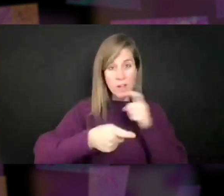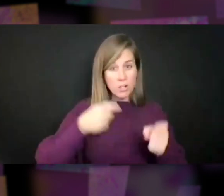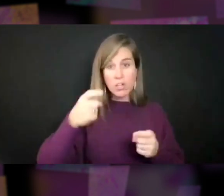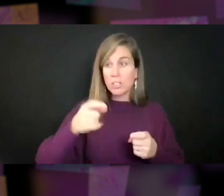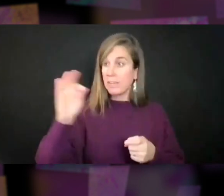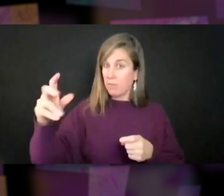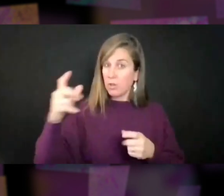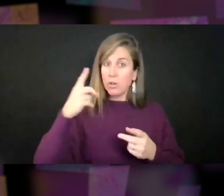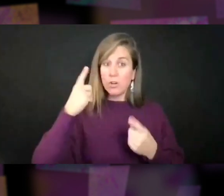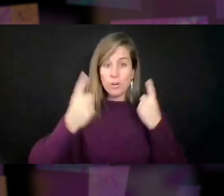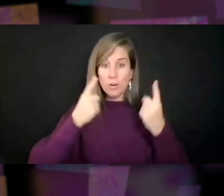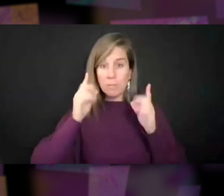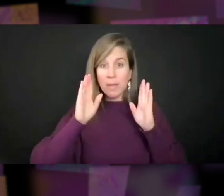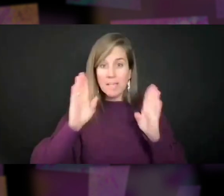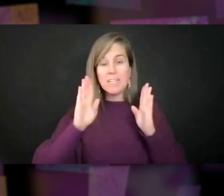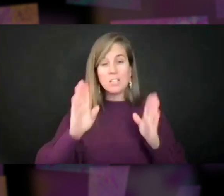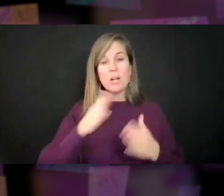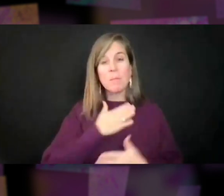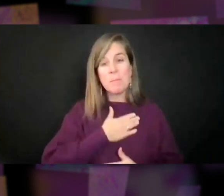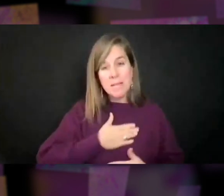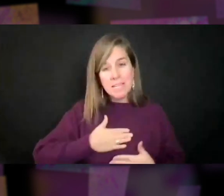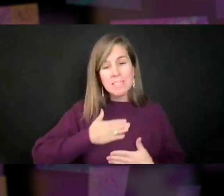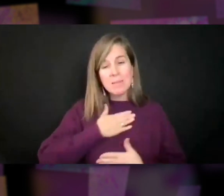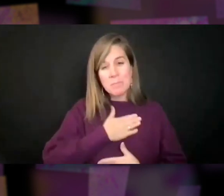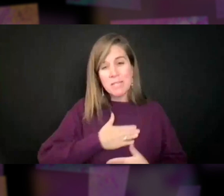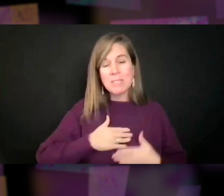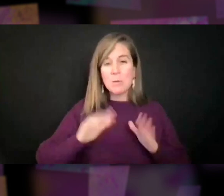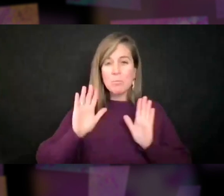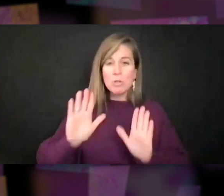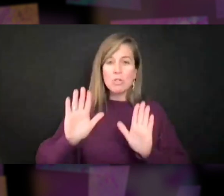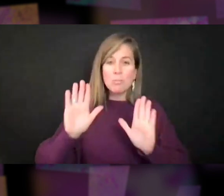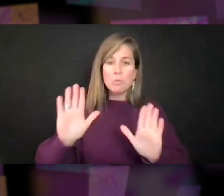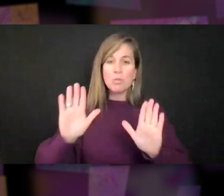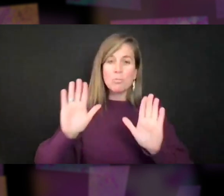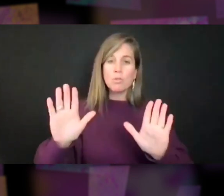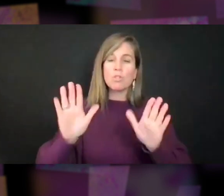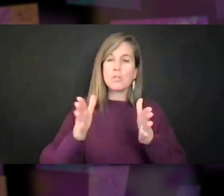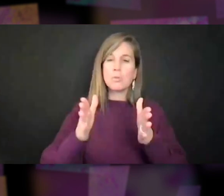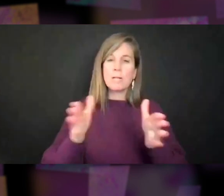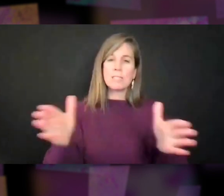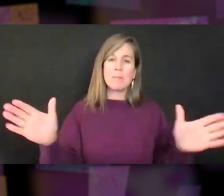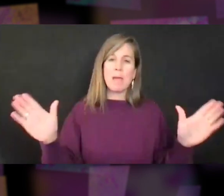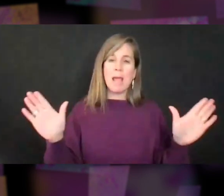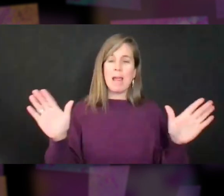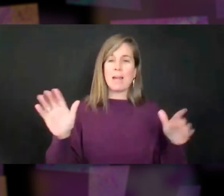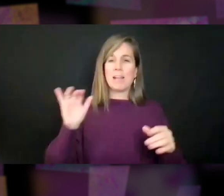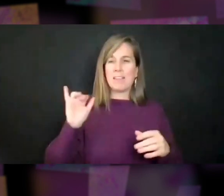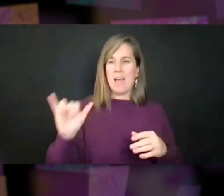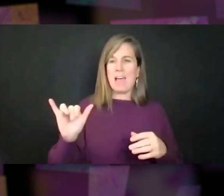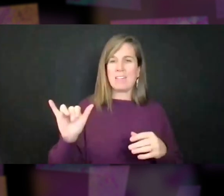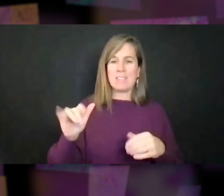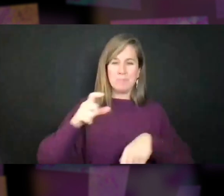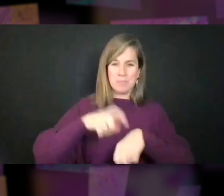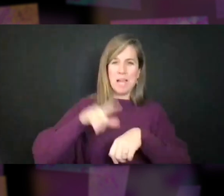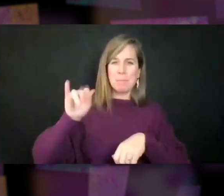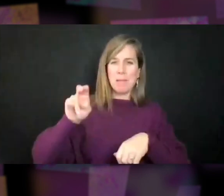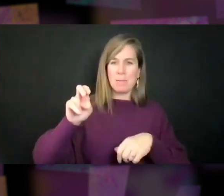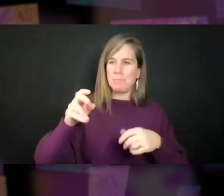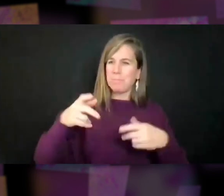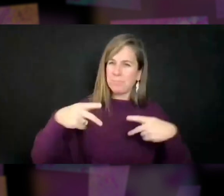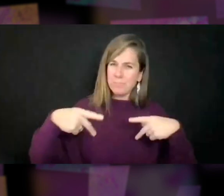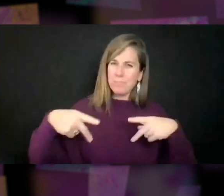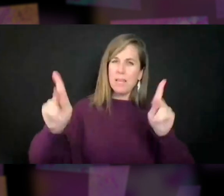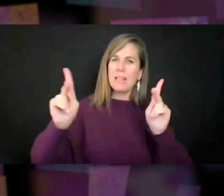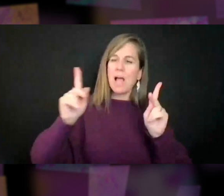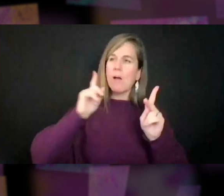arts and all of those wonderful things, please keep pushing to expand the thinking around these short time frames that make true